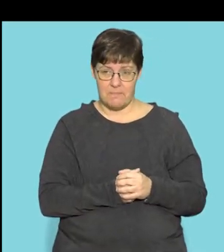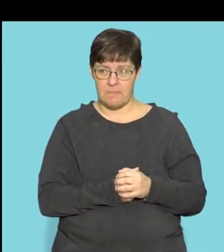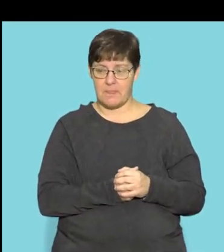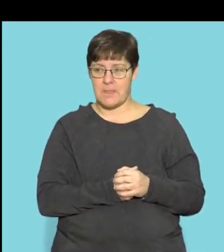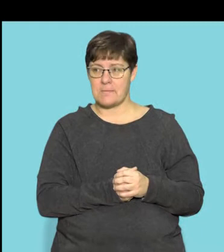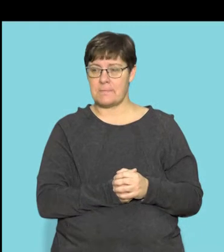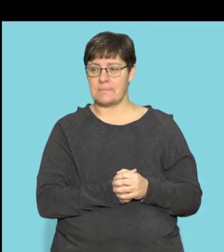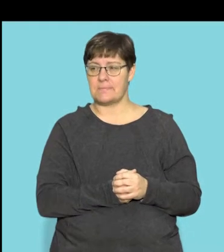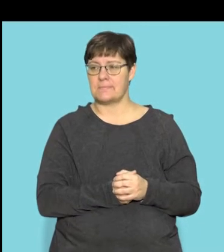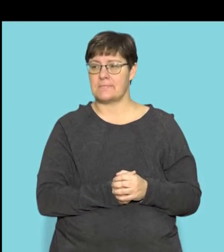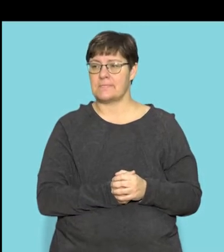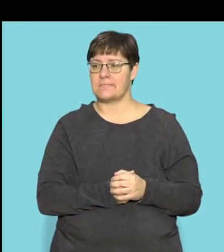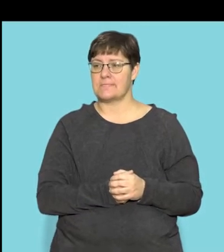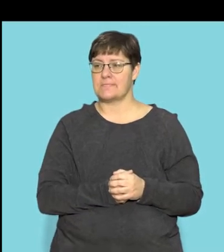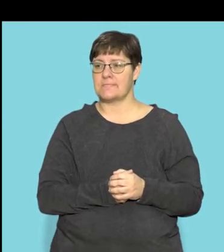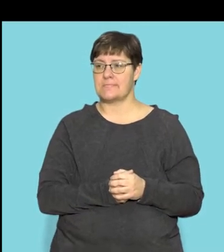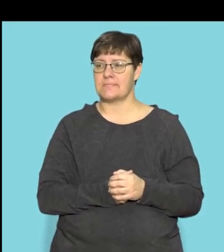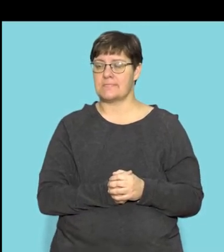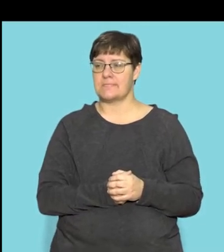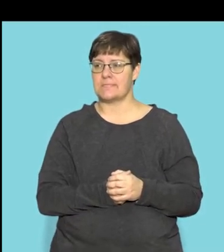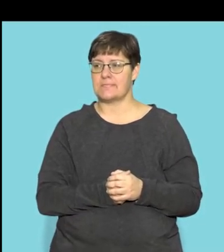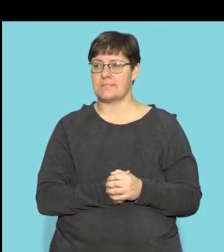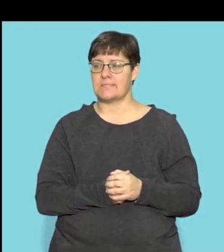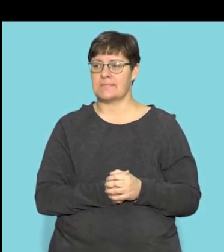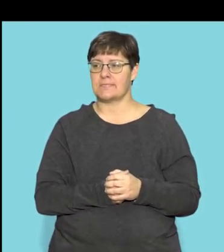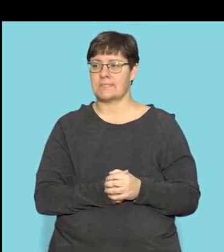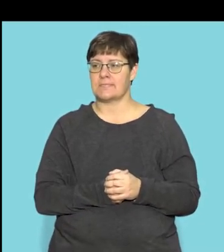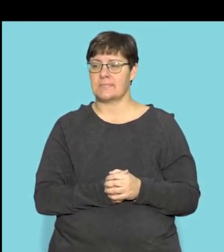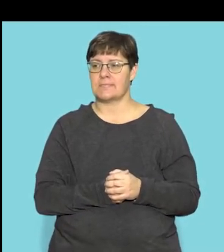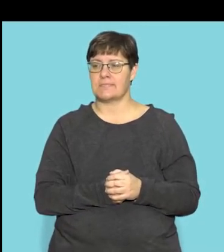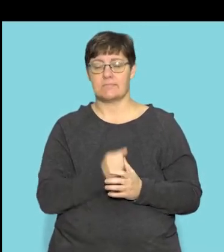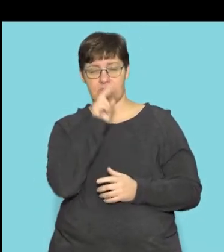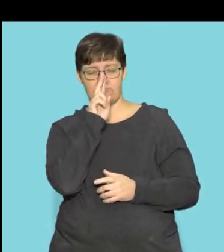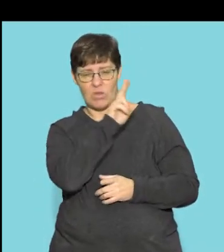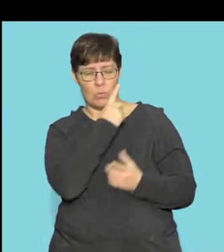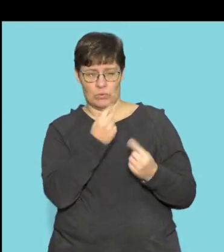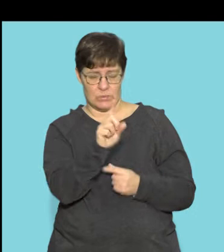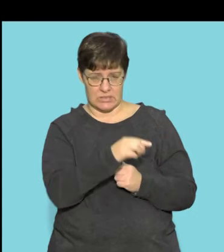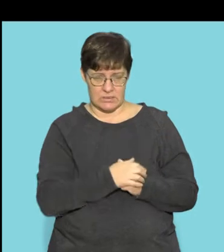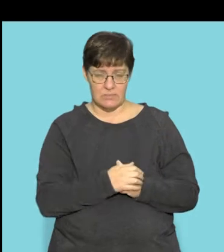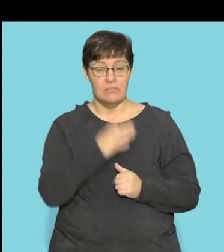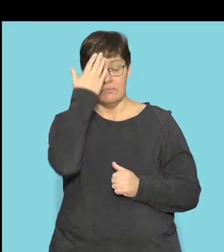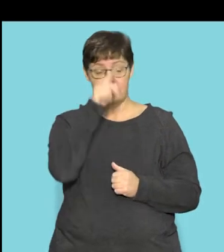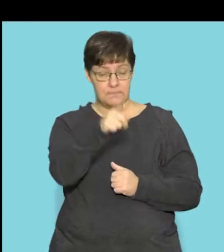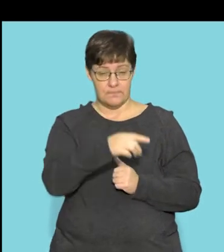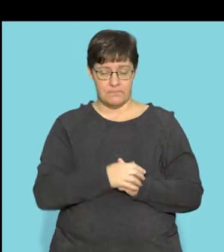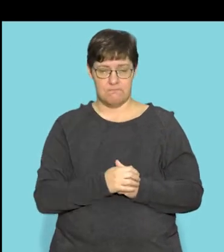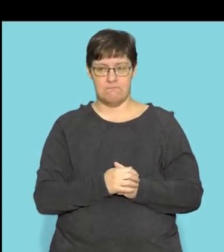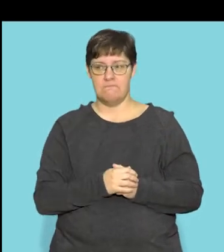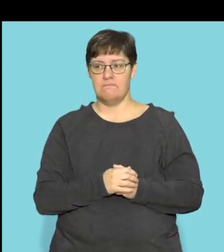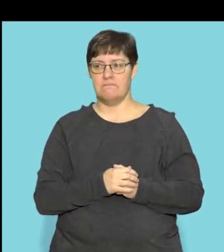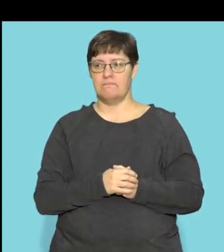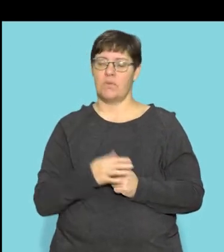So firstly, let's quickly just do a recap of what we've looked at here. We knew that I wanted